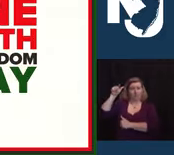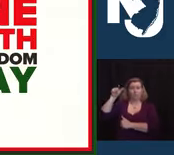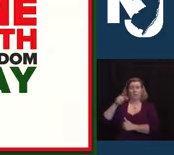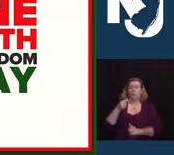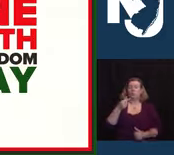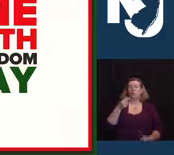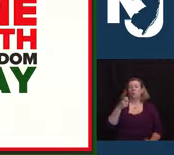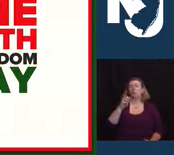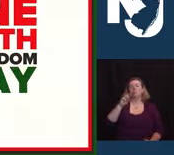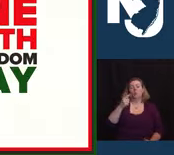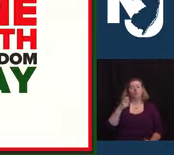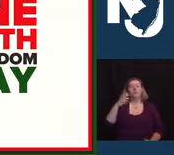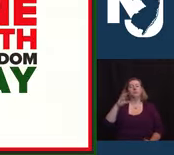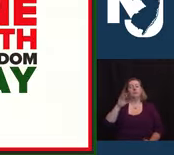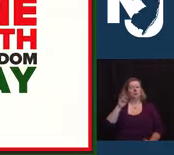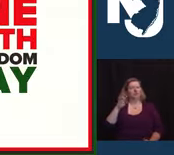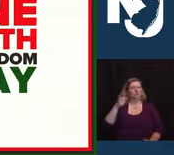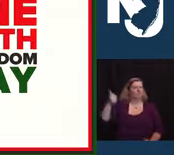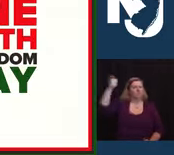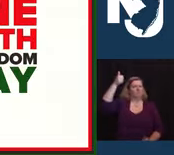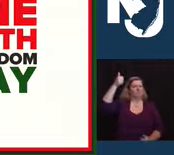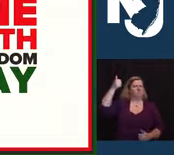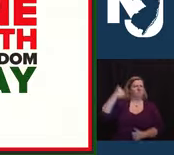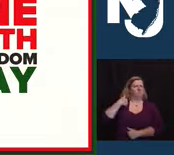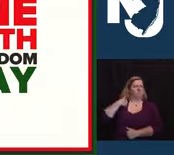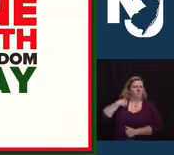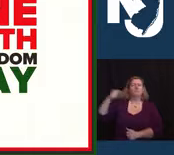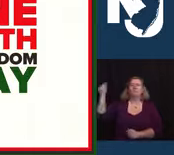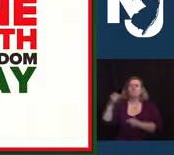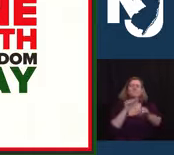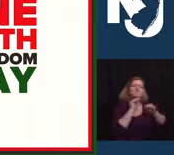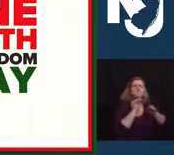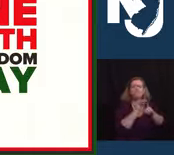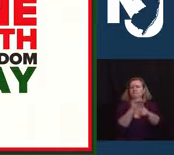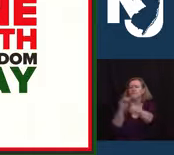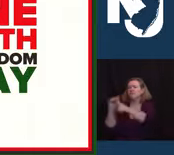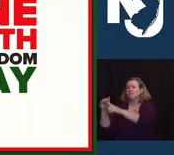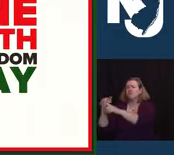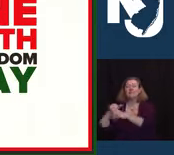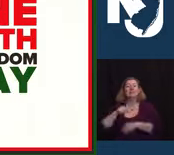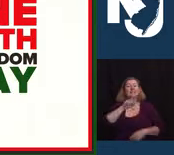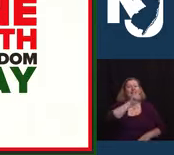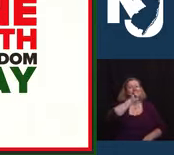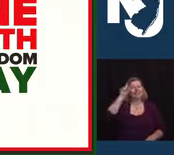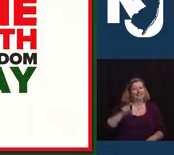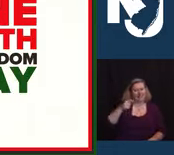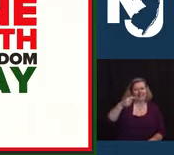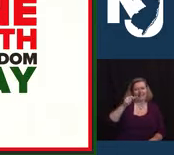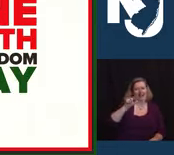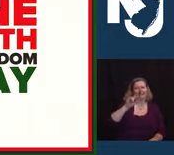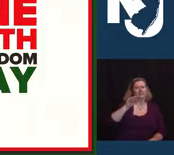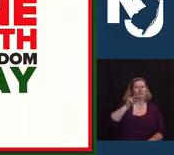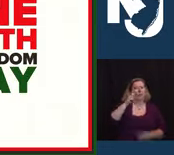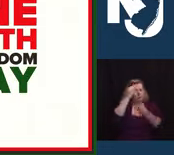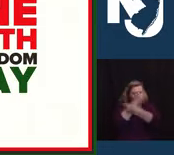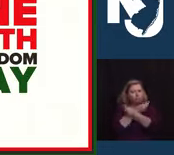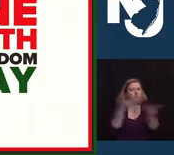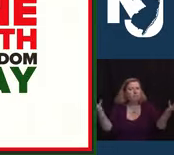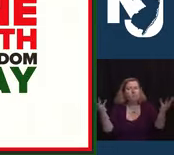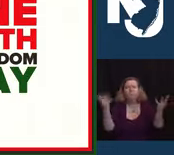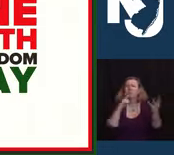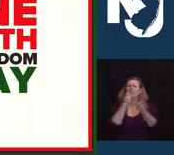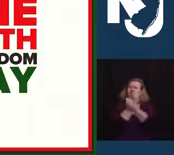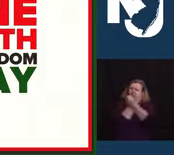Galveston, Texas, to spread the word that all enslaved blacks were at last free.